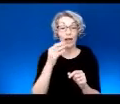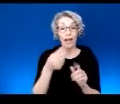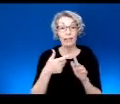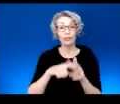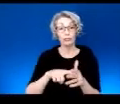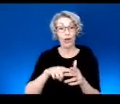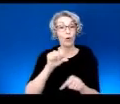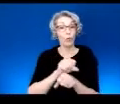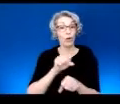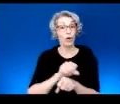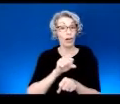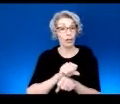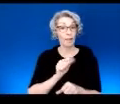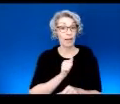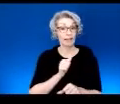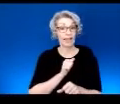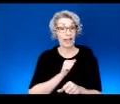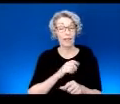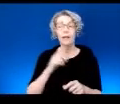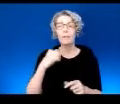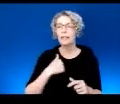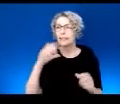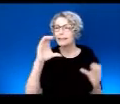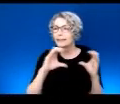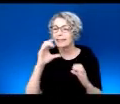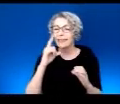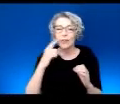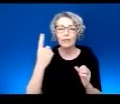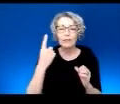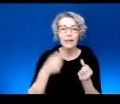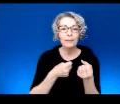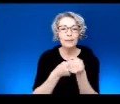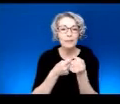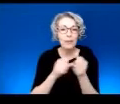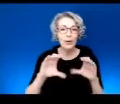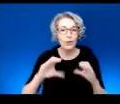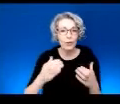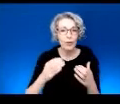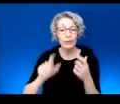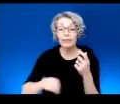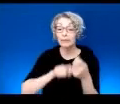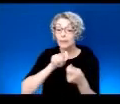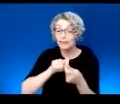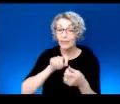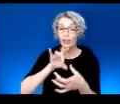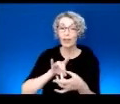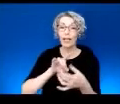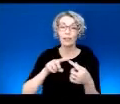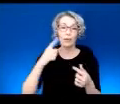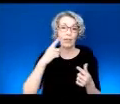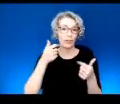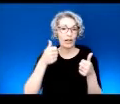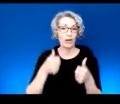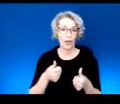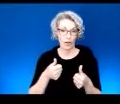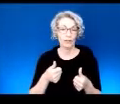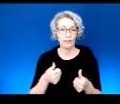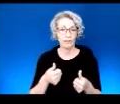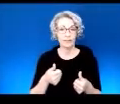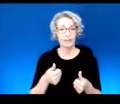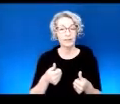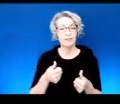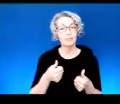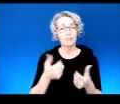workforce, I was looking for some support groups specific to hearing loss to